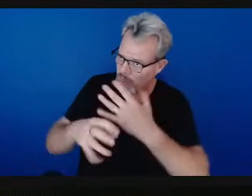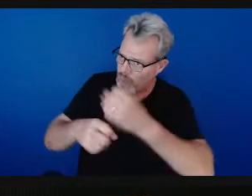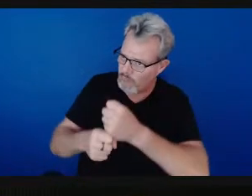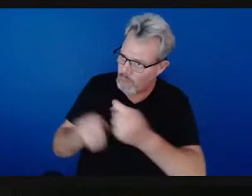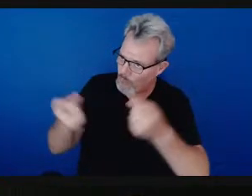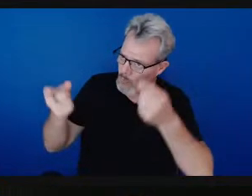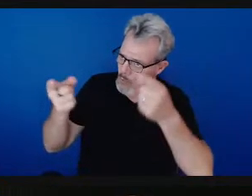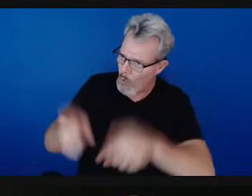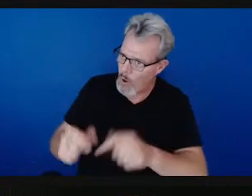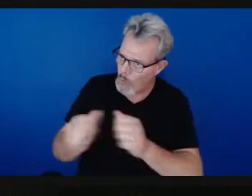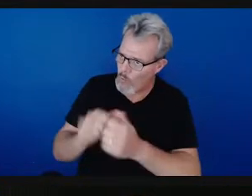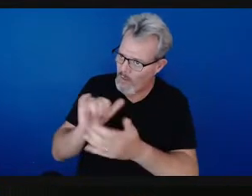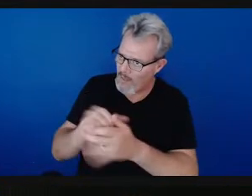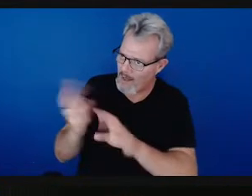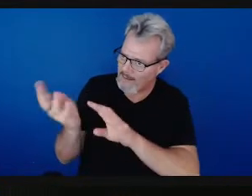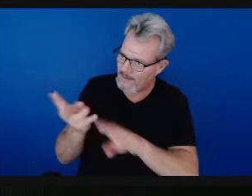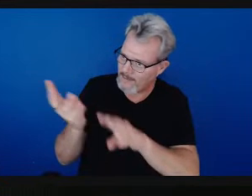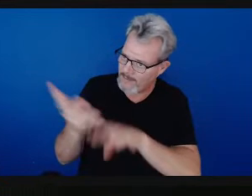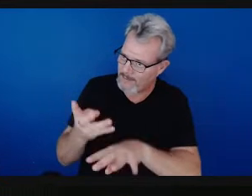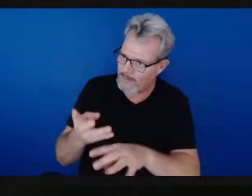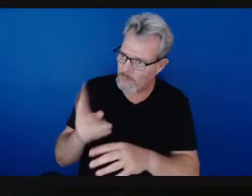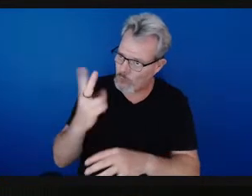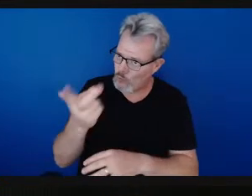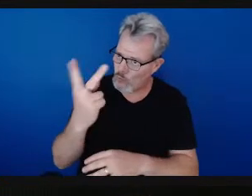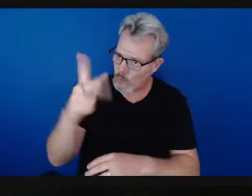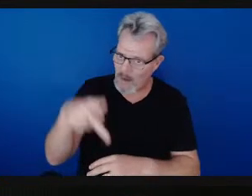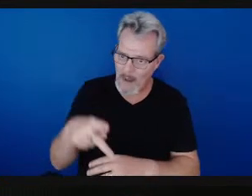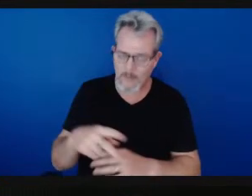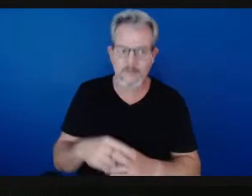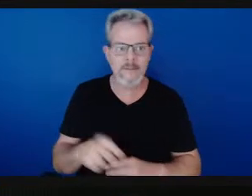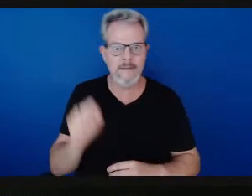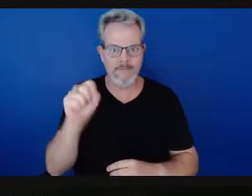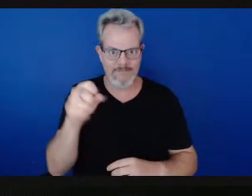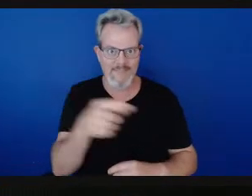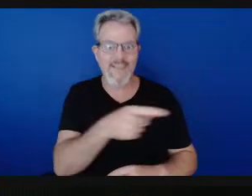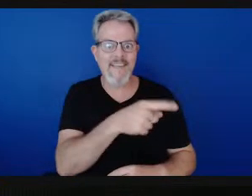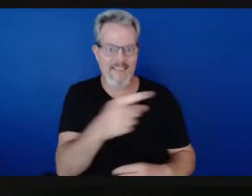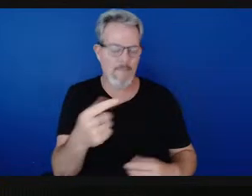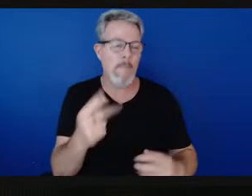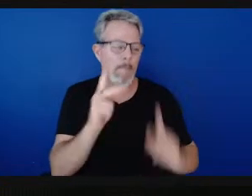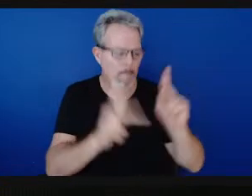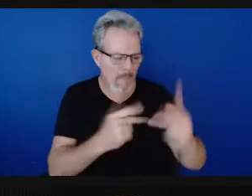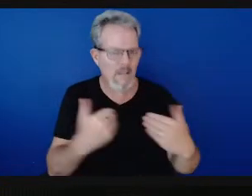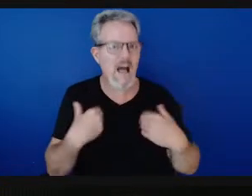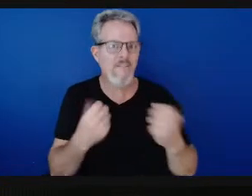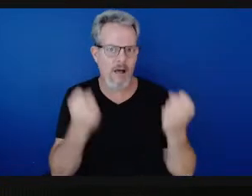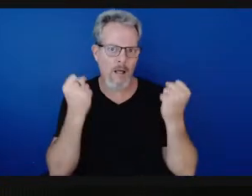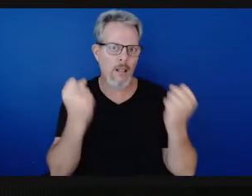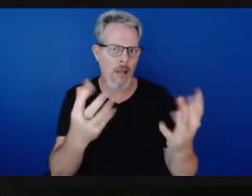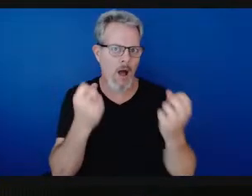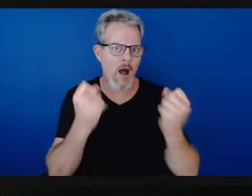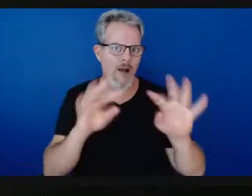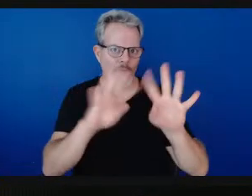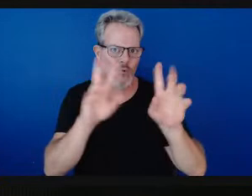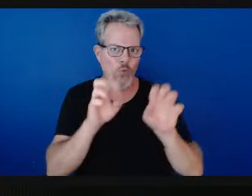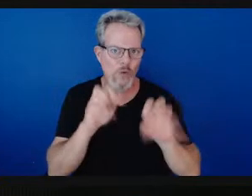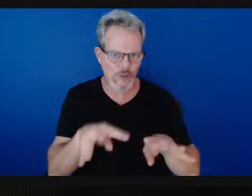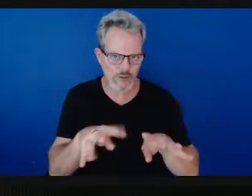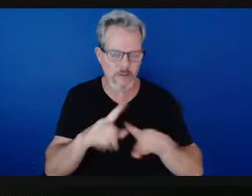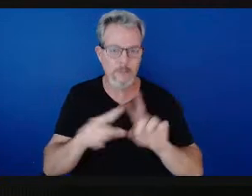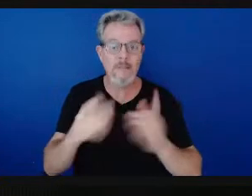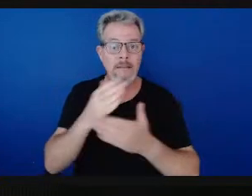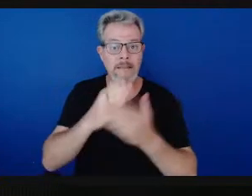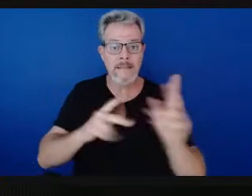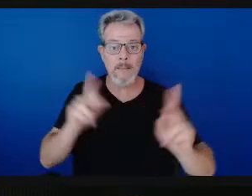the live streaming with Two Pineapples? Yeah, just jumping in there. They have a whole bunch of questions and viewers that come in that aren't as